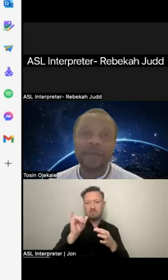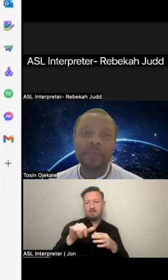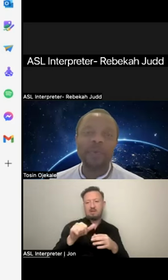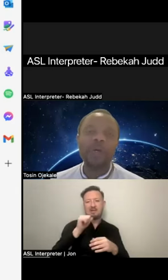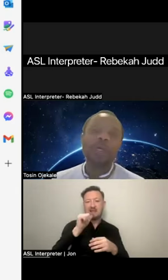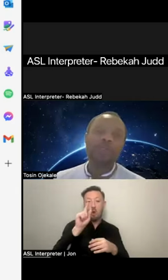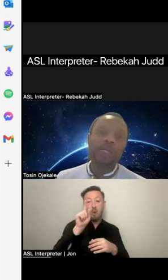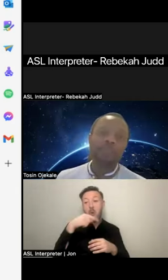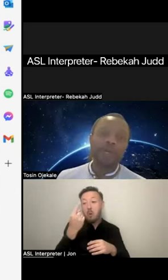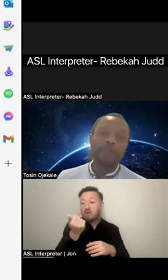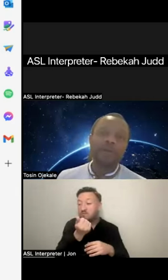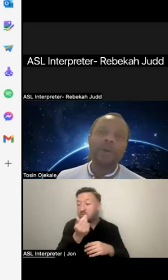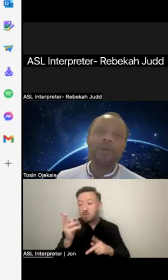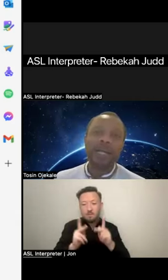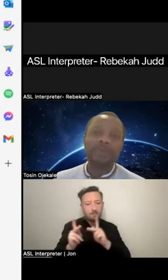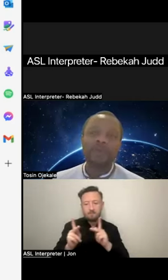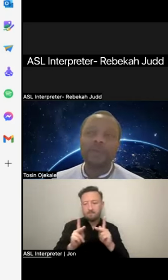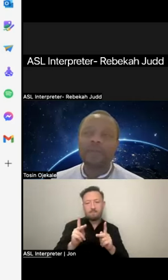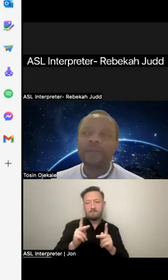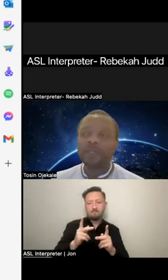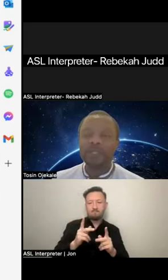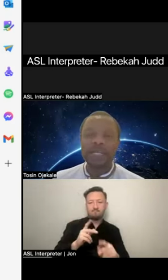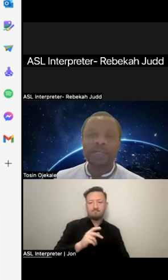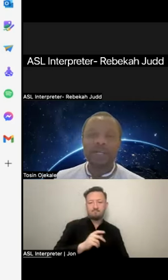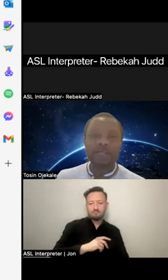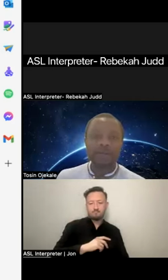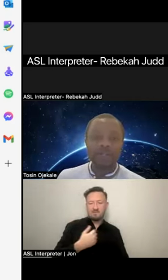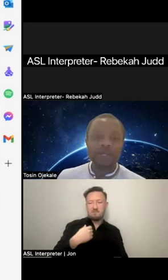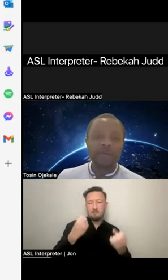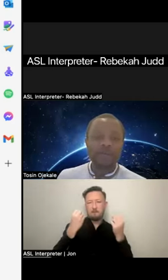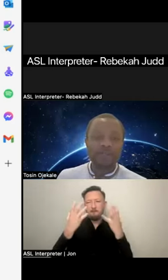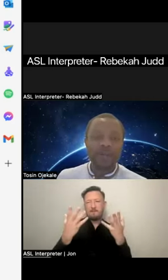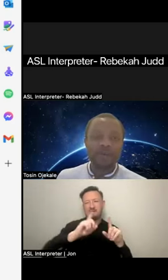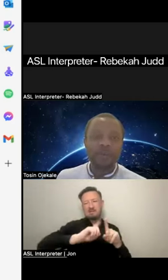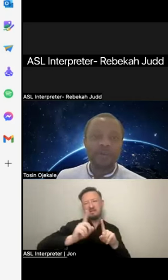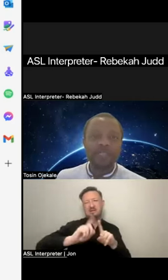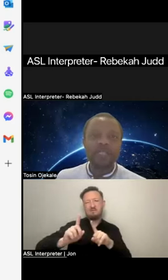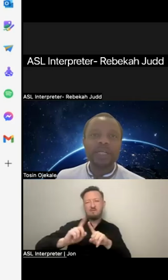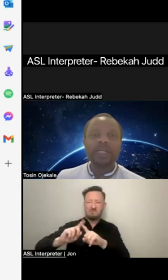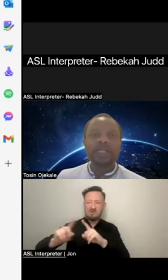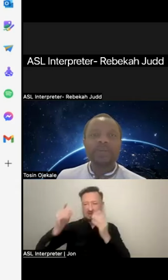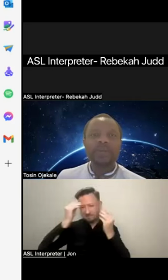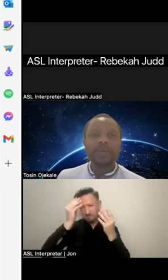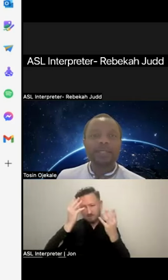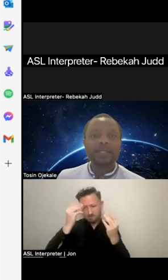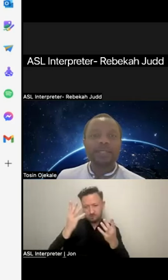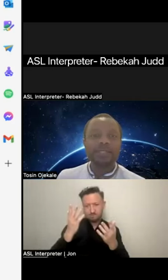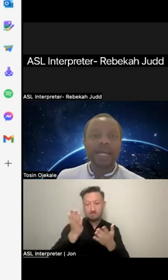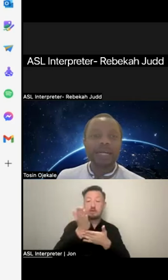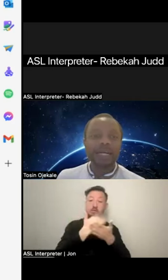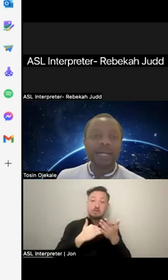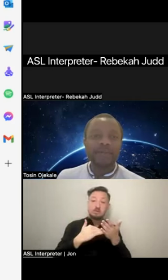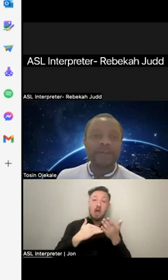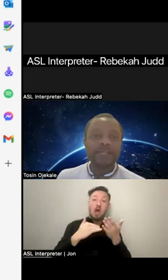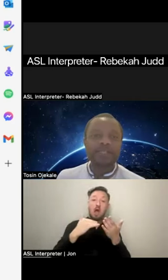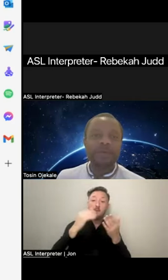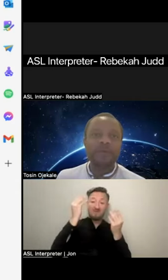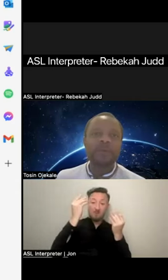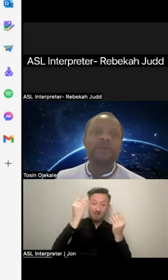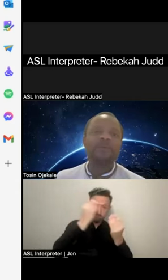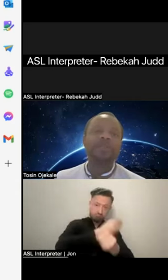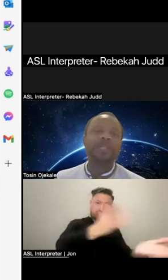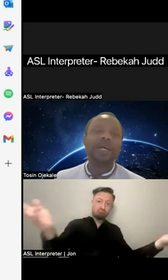selective people. So it might not be all types of information that you are going to give out to everybody. So you might decide and classify the